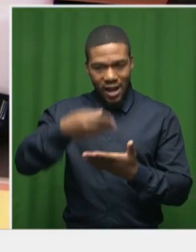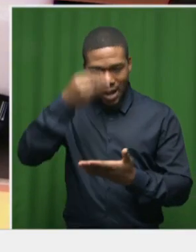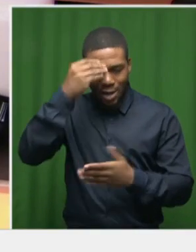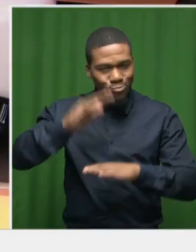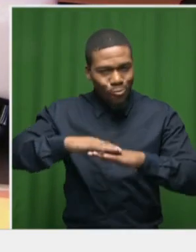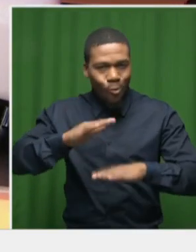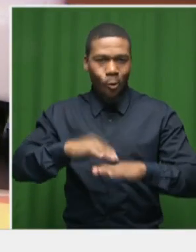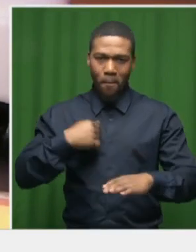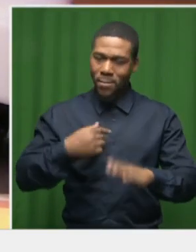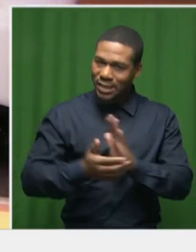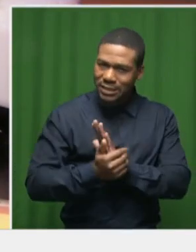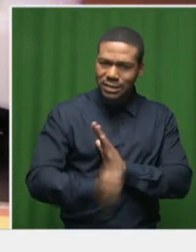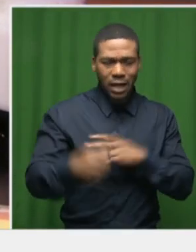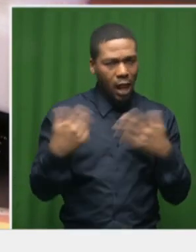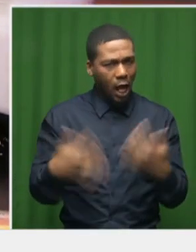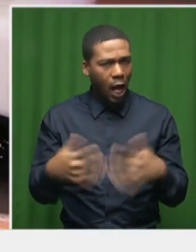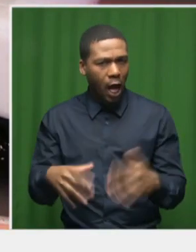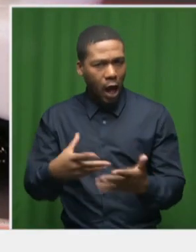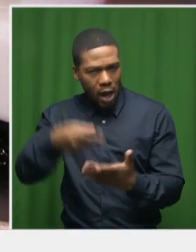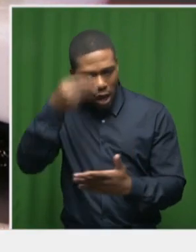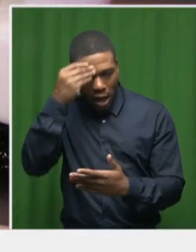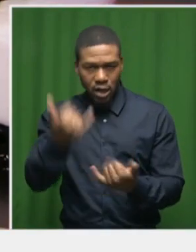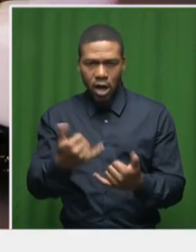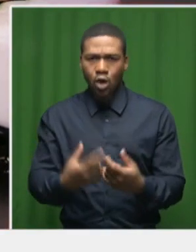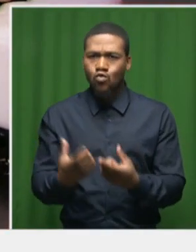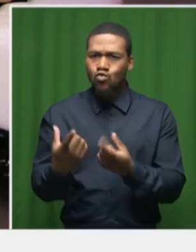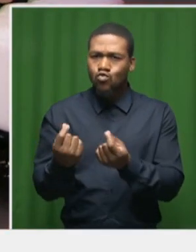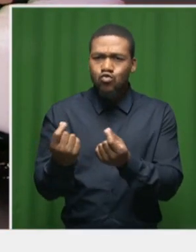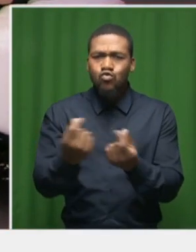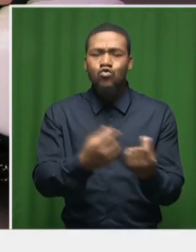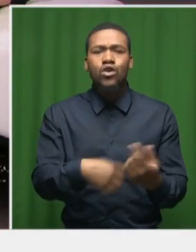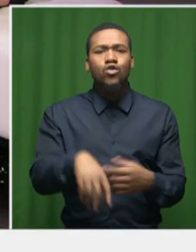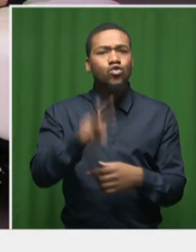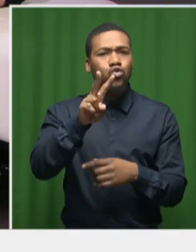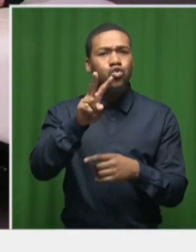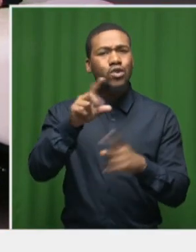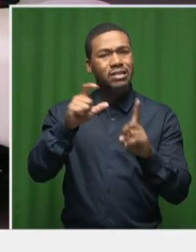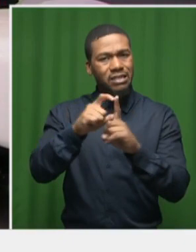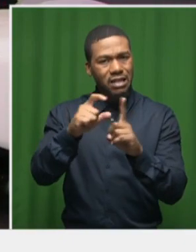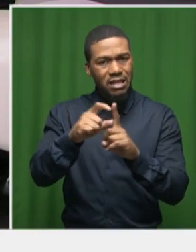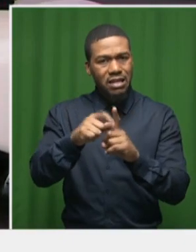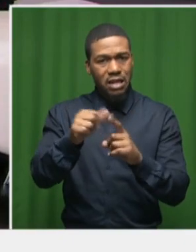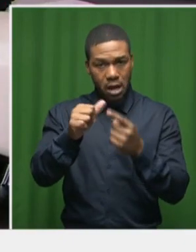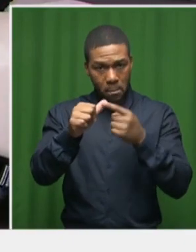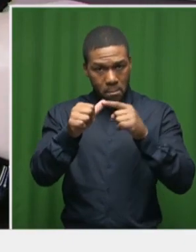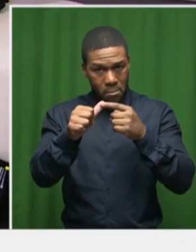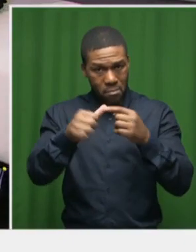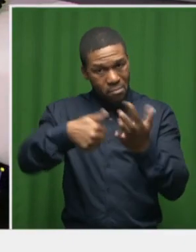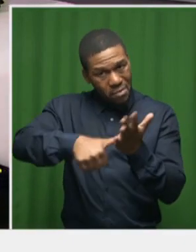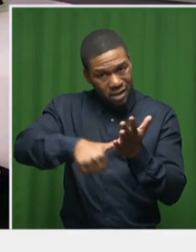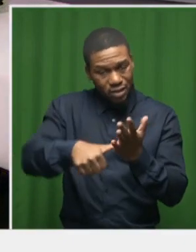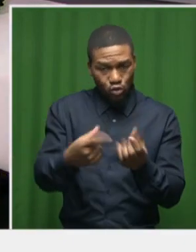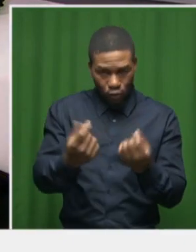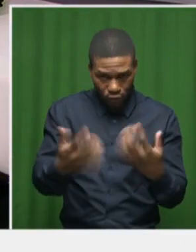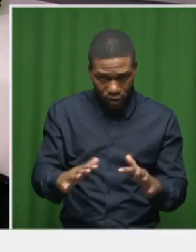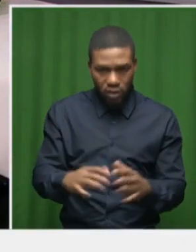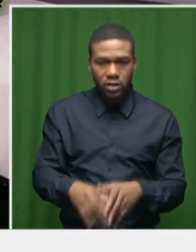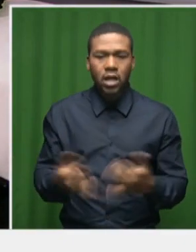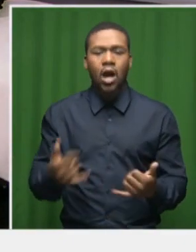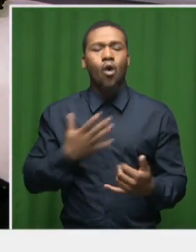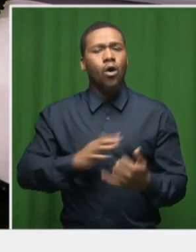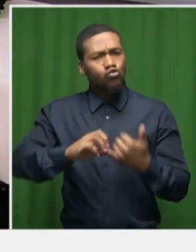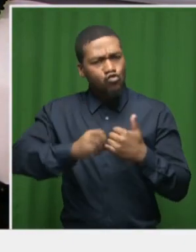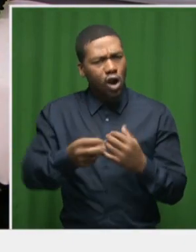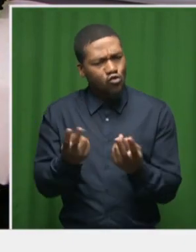that 2D photographic prints has sort of, I've done that, you know, for a few years. So I want to just try a new medium, try a new